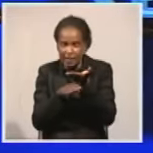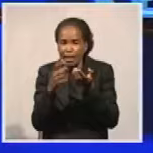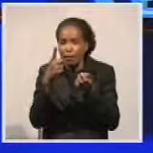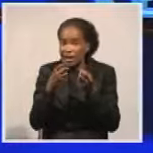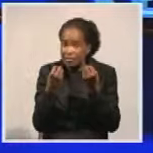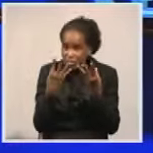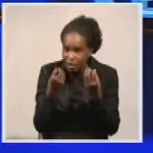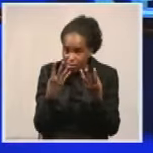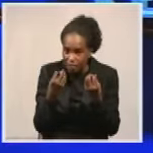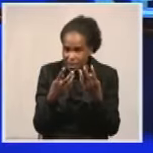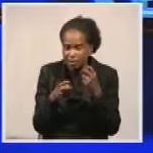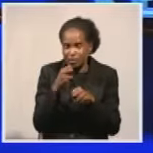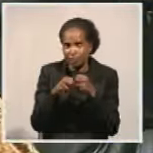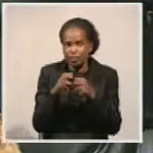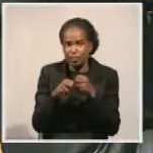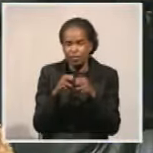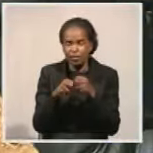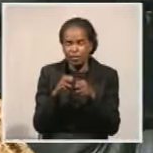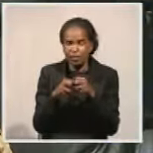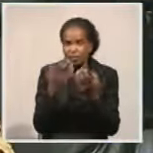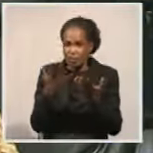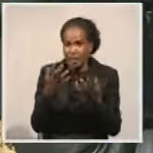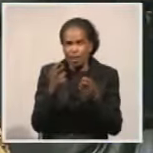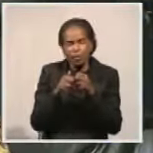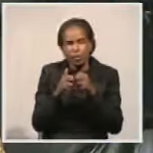majority of those we found also in high positions